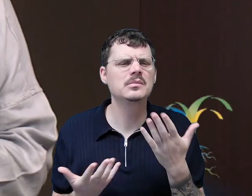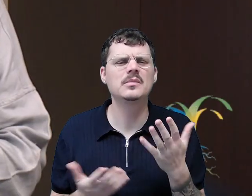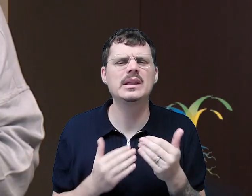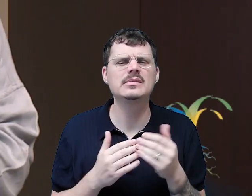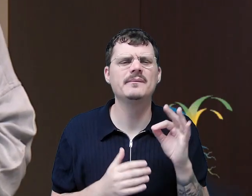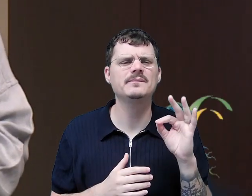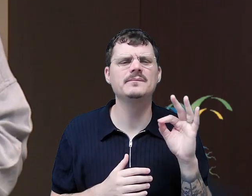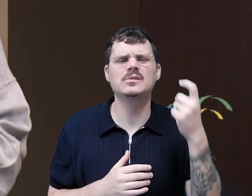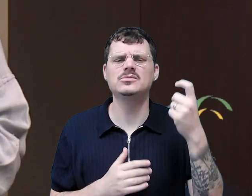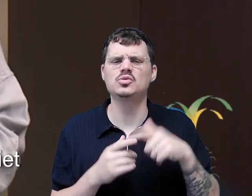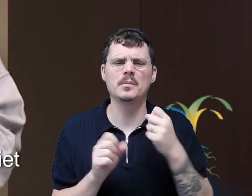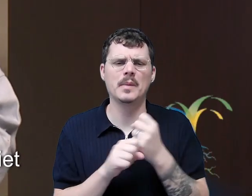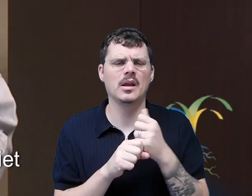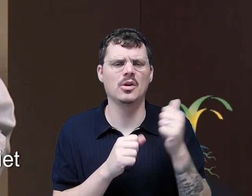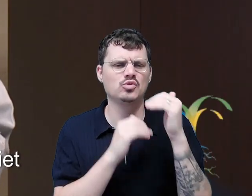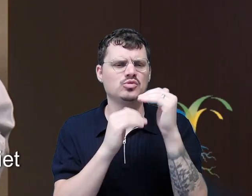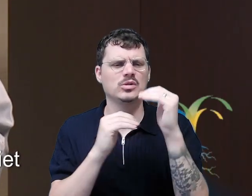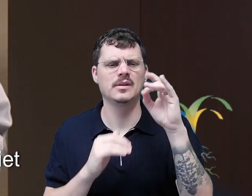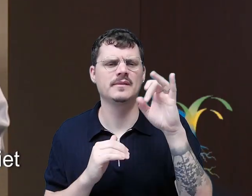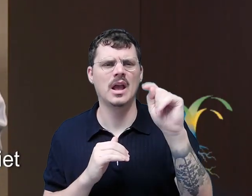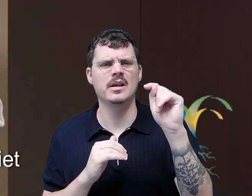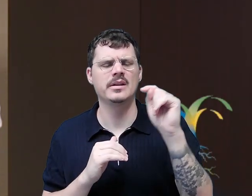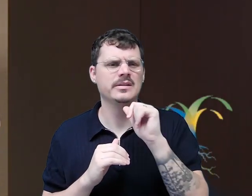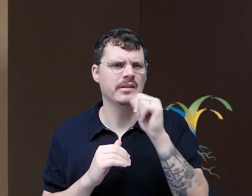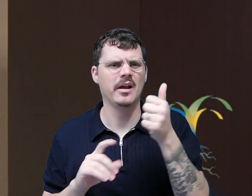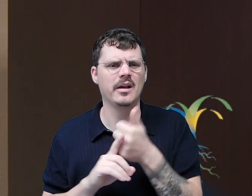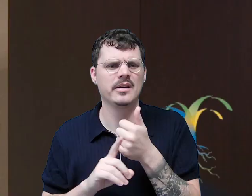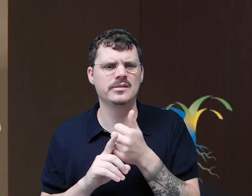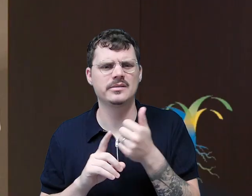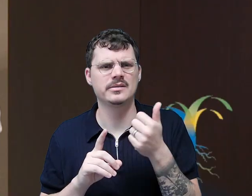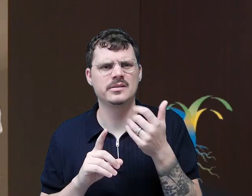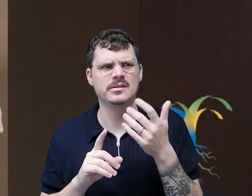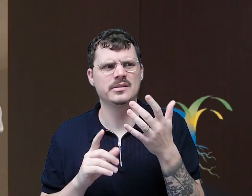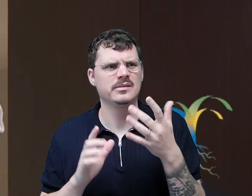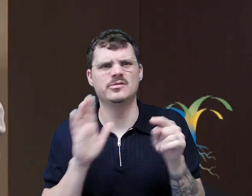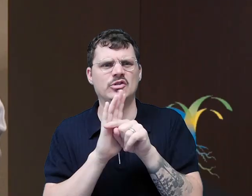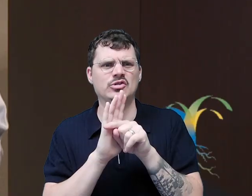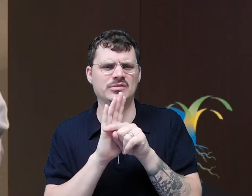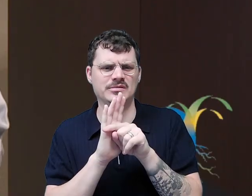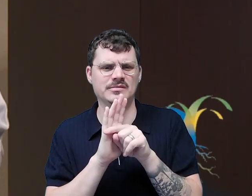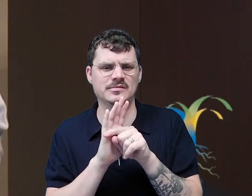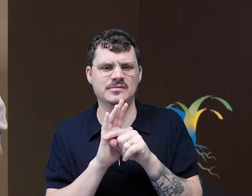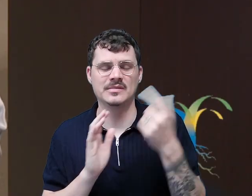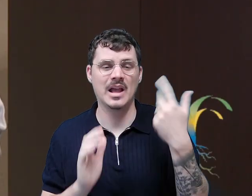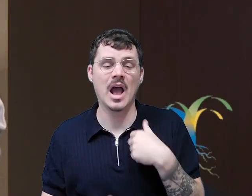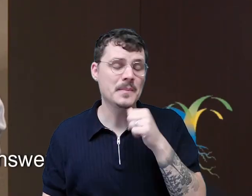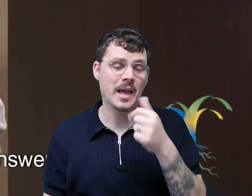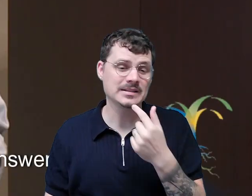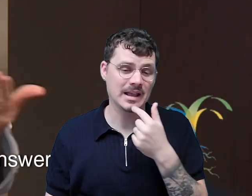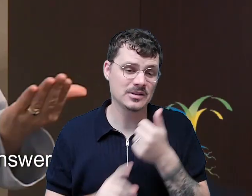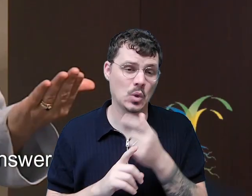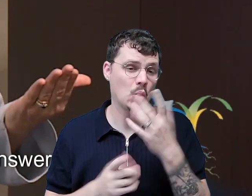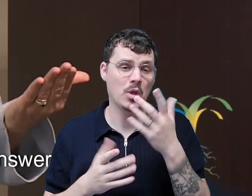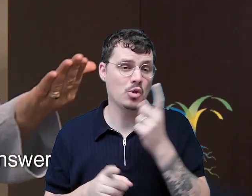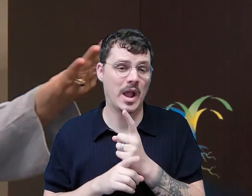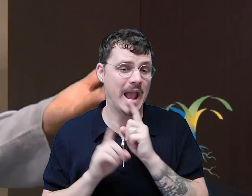sneaky fix to try and make a restrictive diet not such an aversive thing? Well, I'm not saying